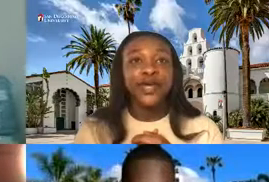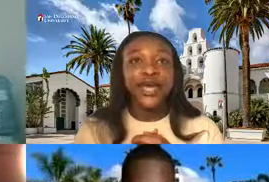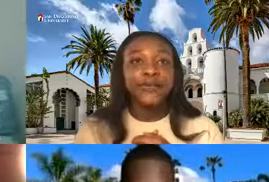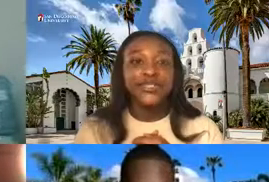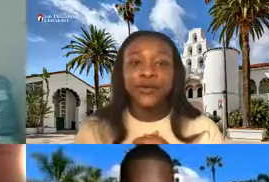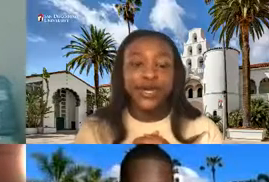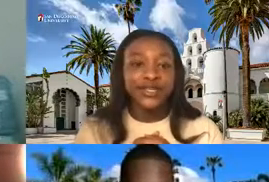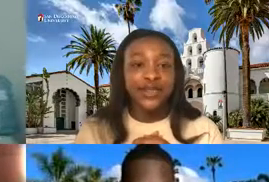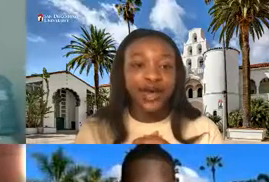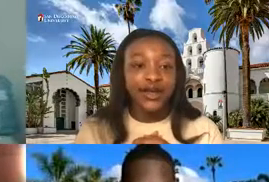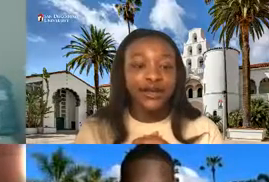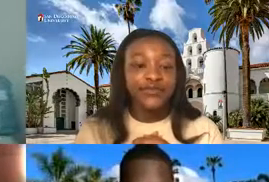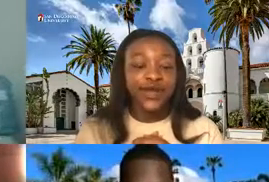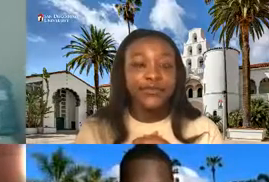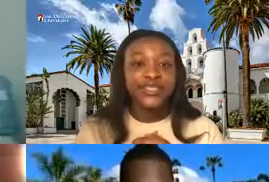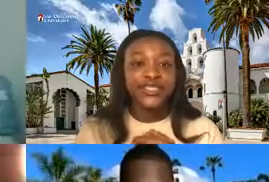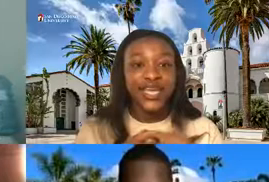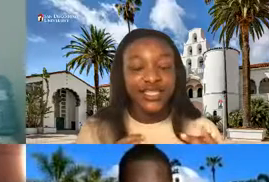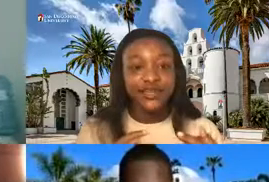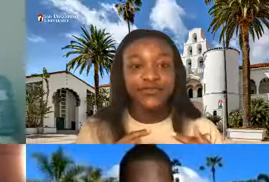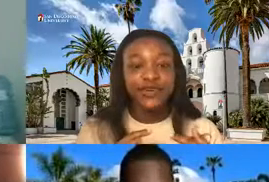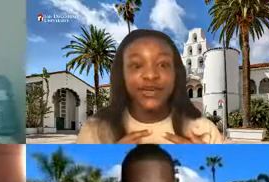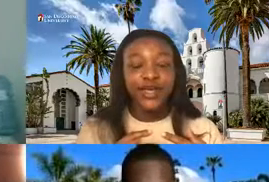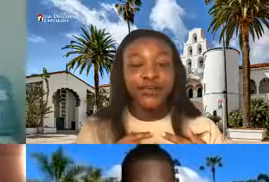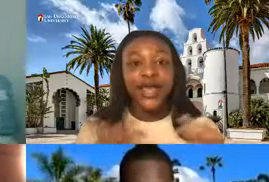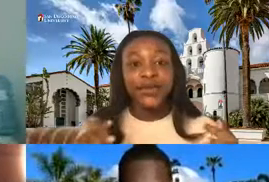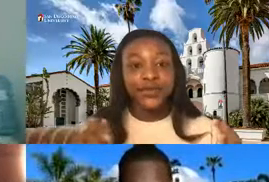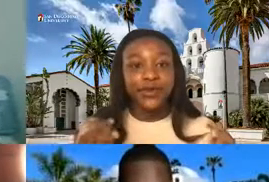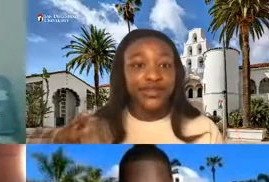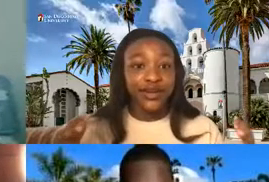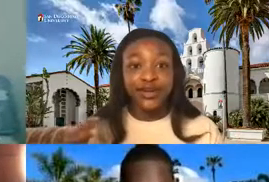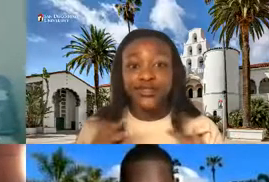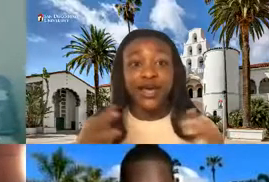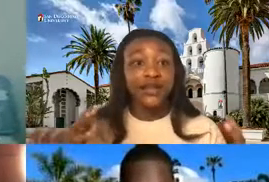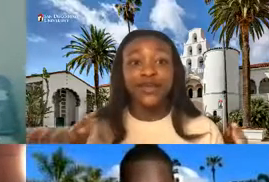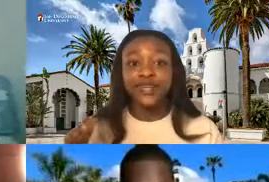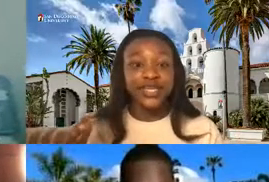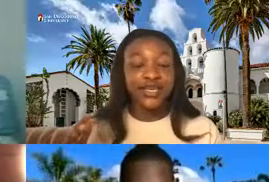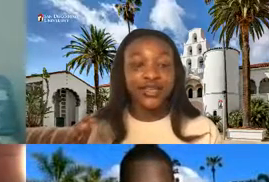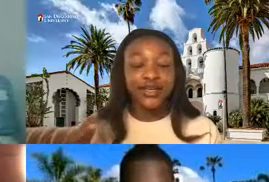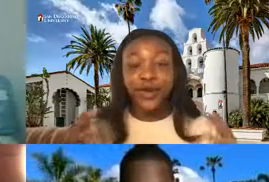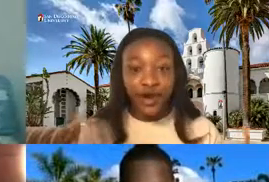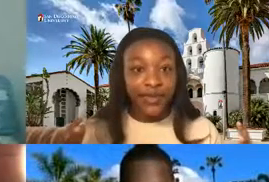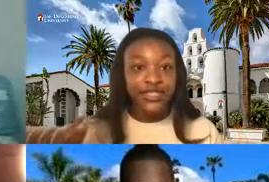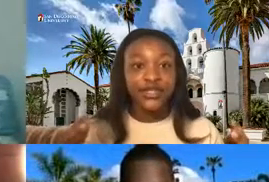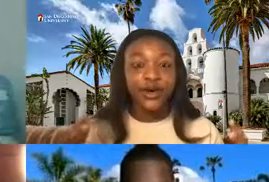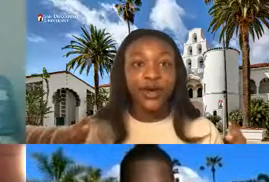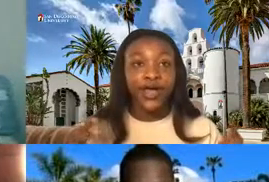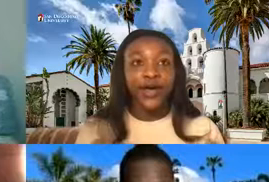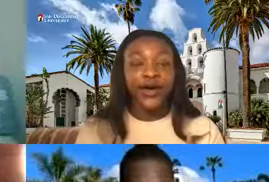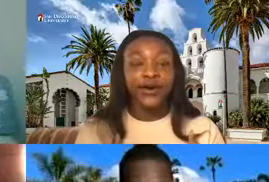like, on campus, there wasn't a lot of representation for Black people in theater. There's not a lot of us in the department.